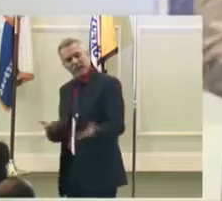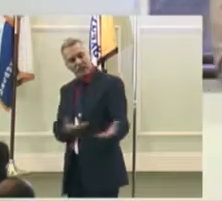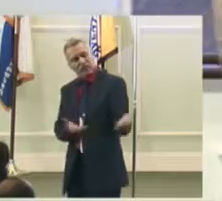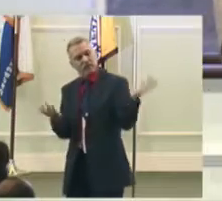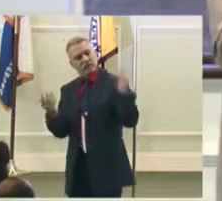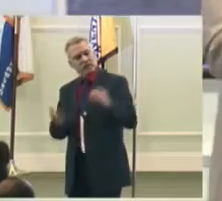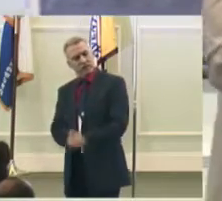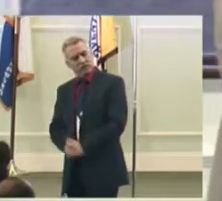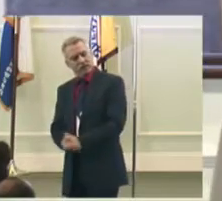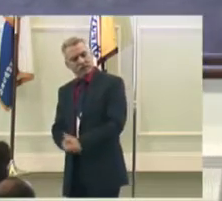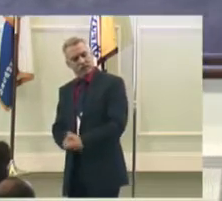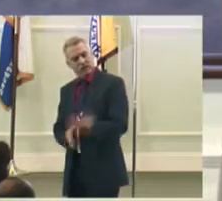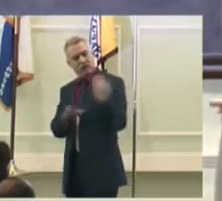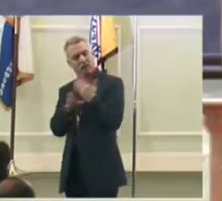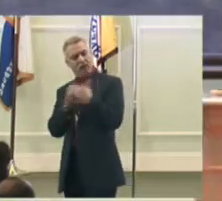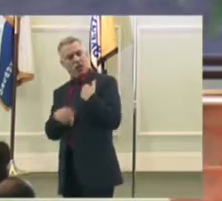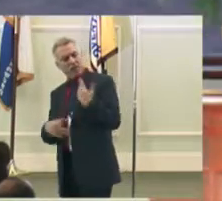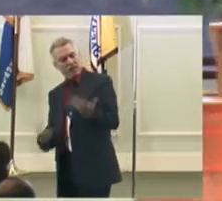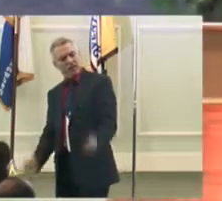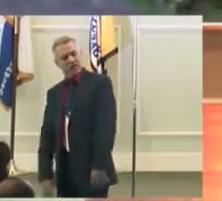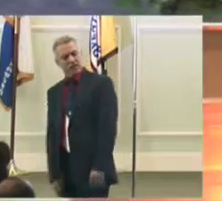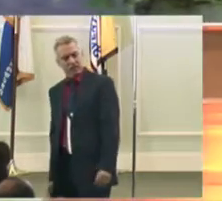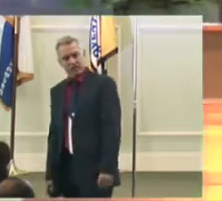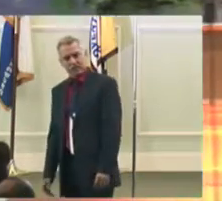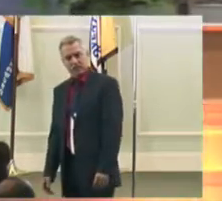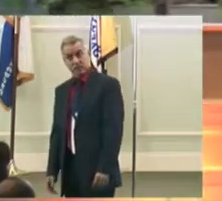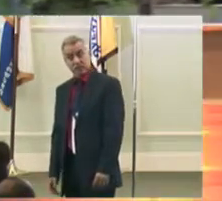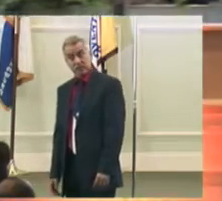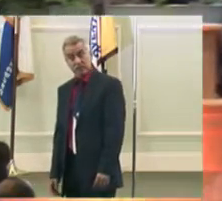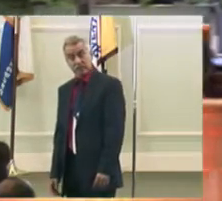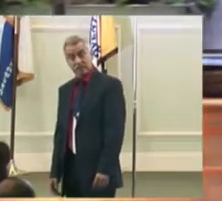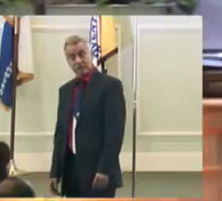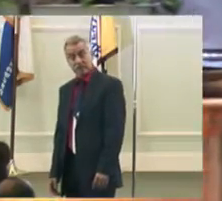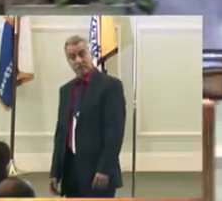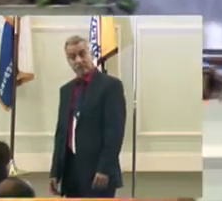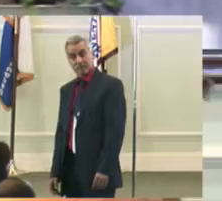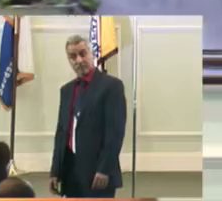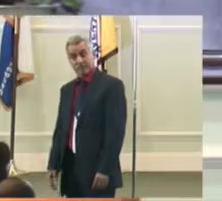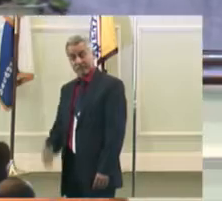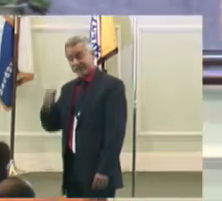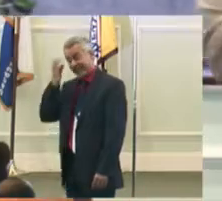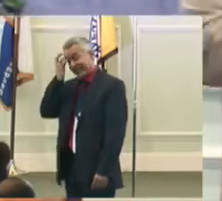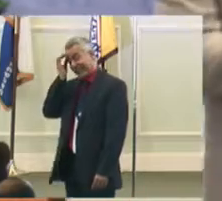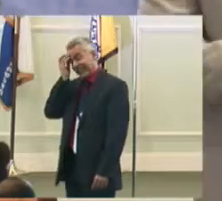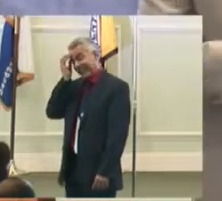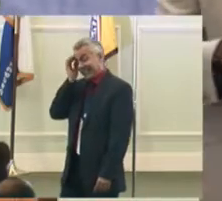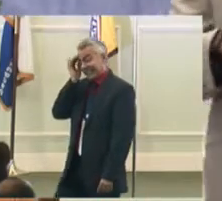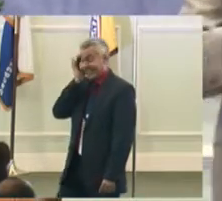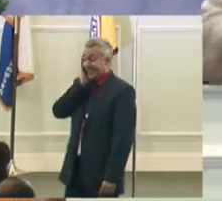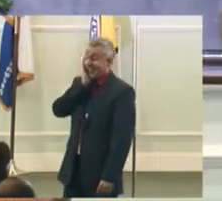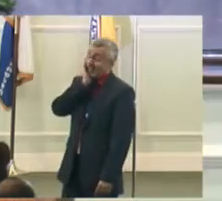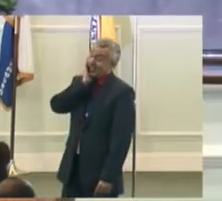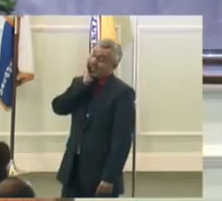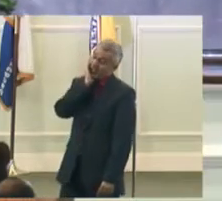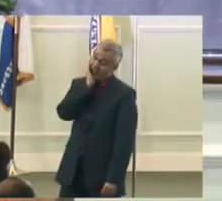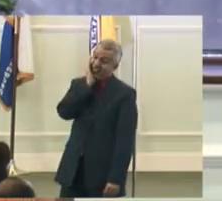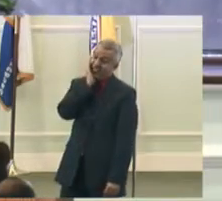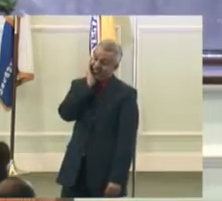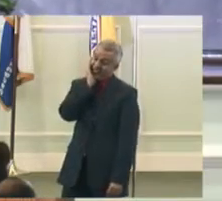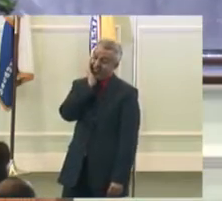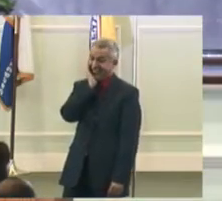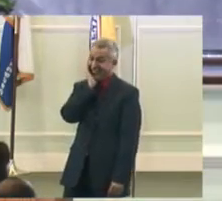So when somebody asks you, you're beginning to think somebody is often somebody close. I begin to think, why do you handle that, son? Is he listening? I hope not.